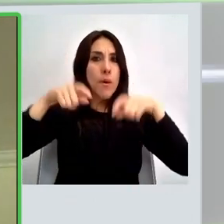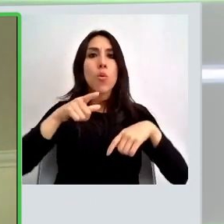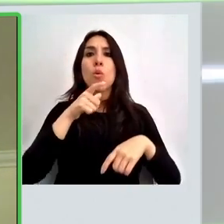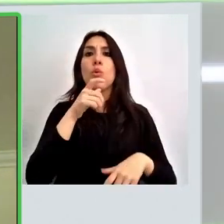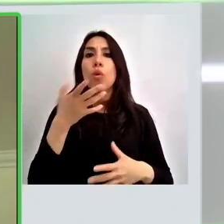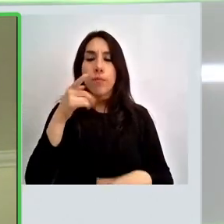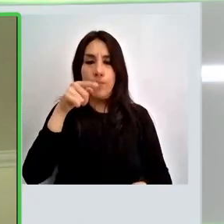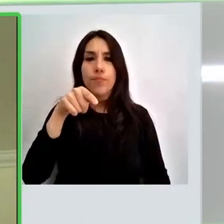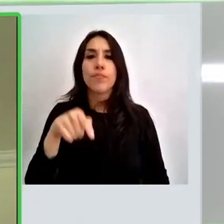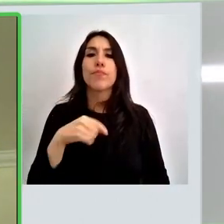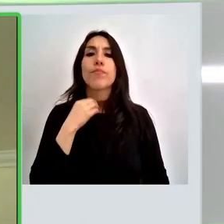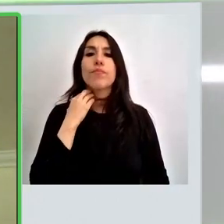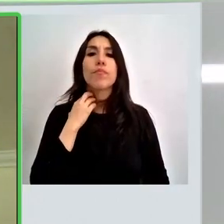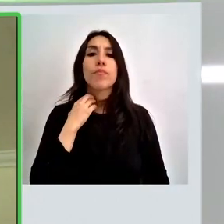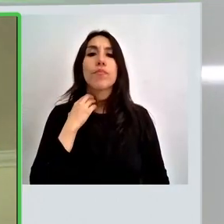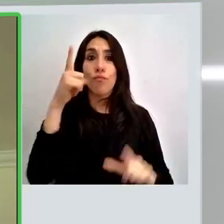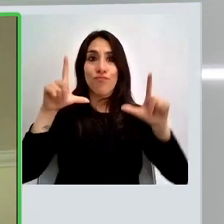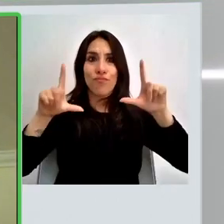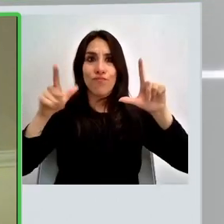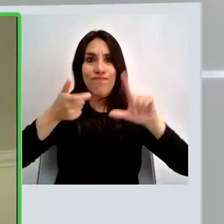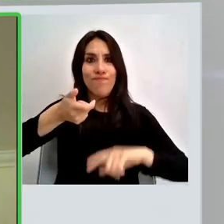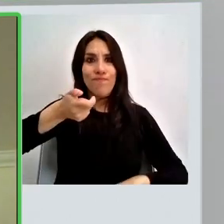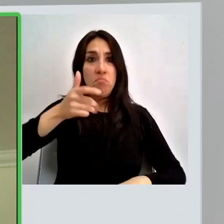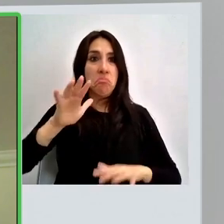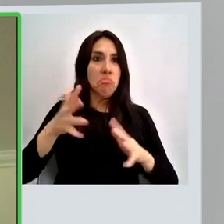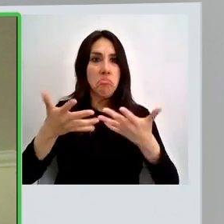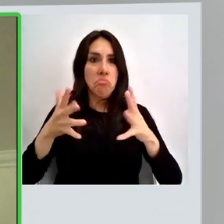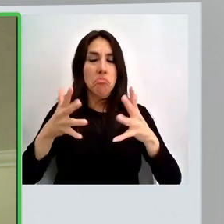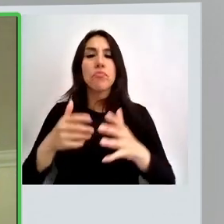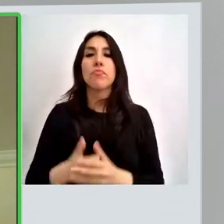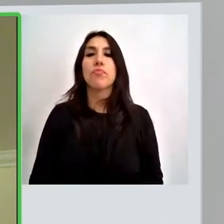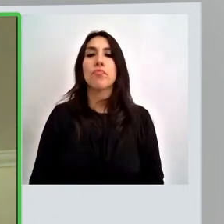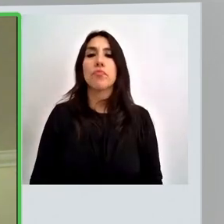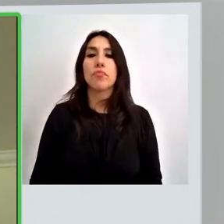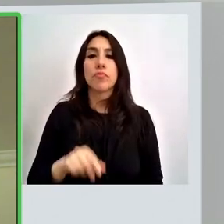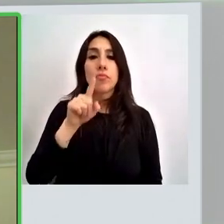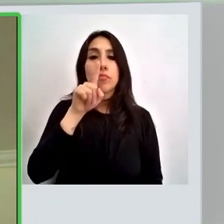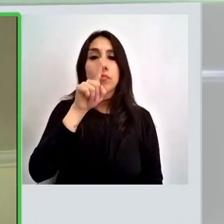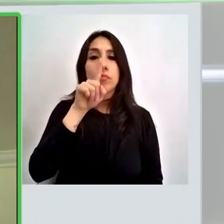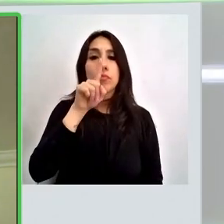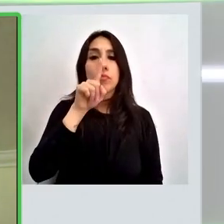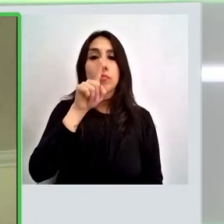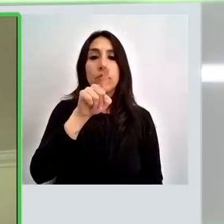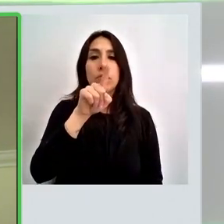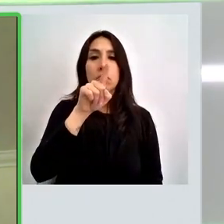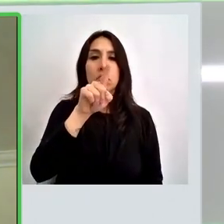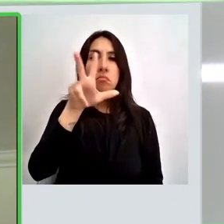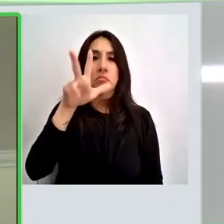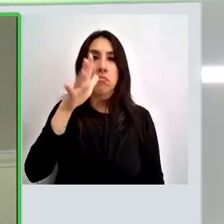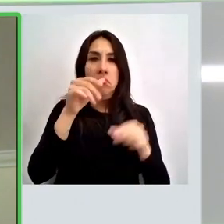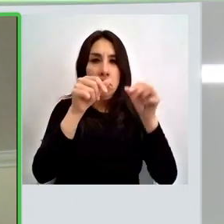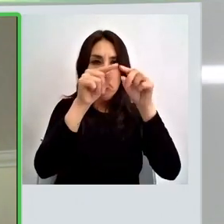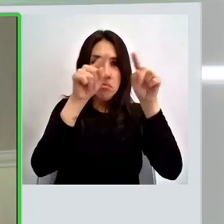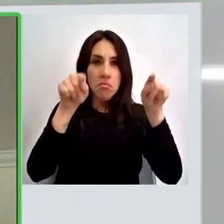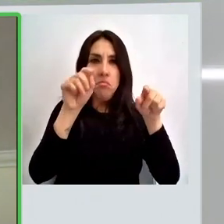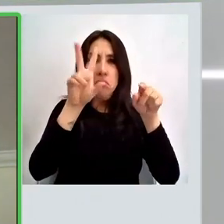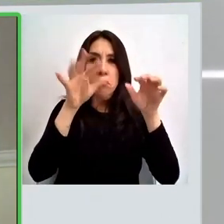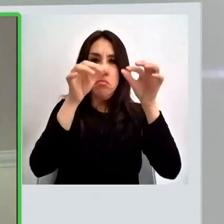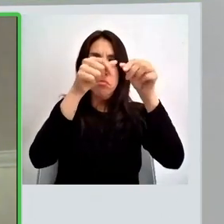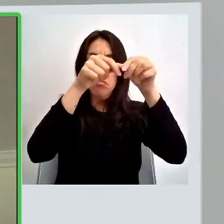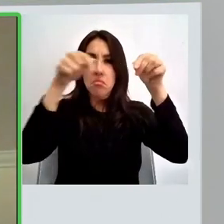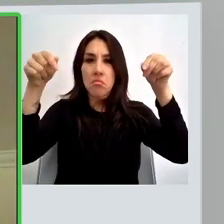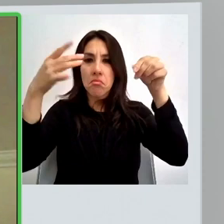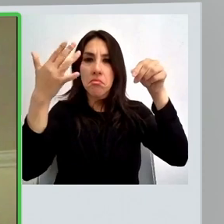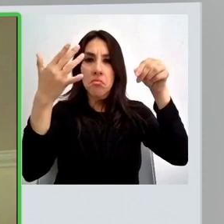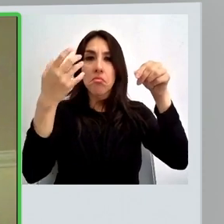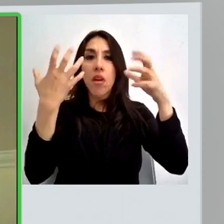had to have in the set the decoding chip to decode closed